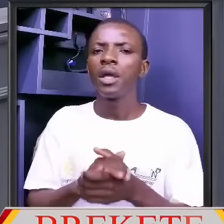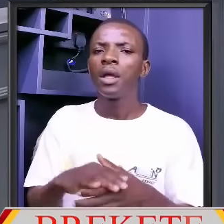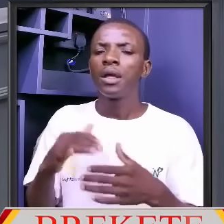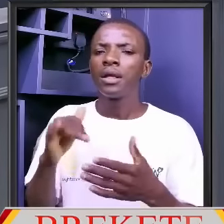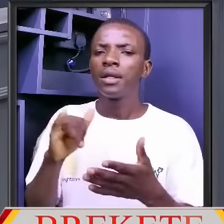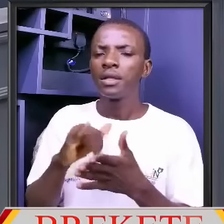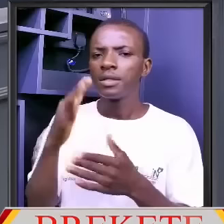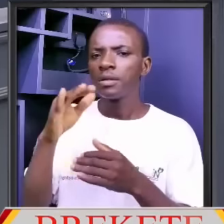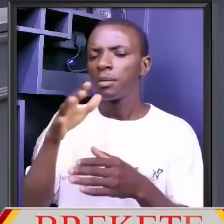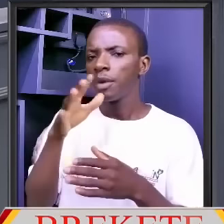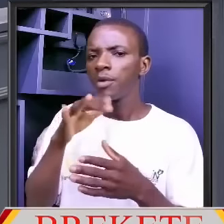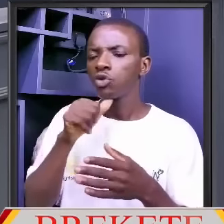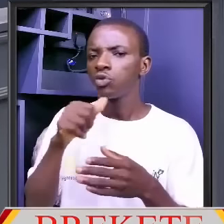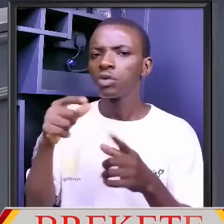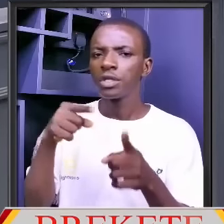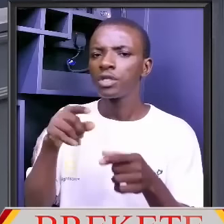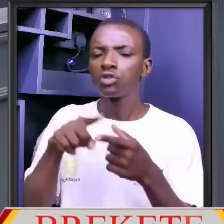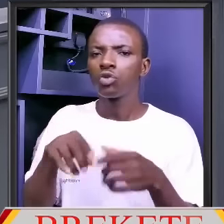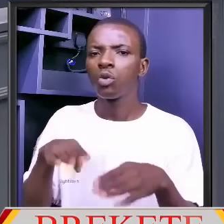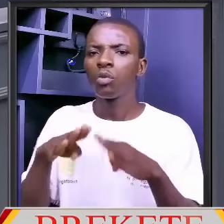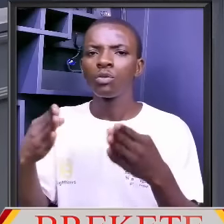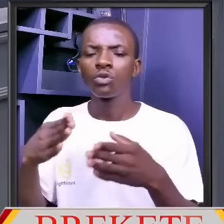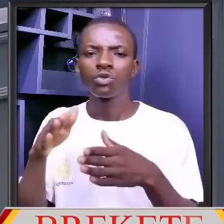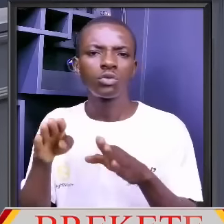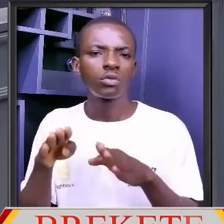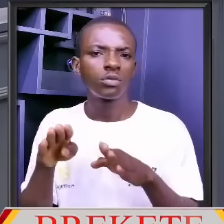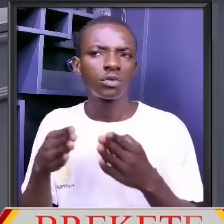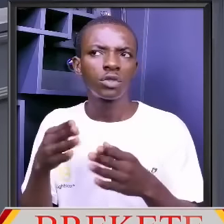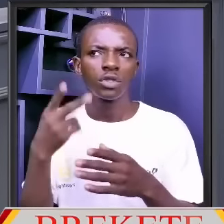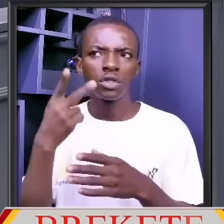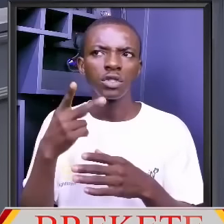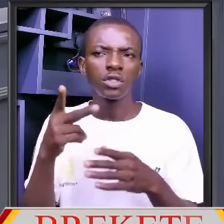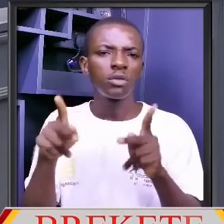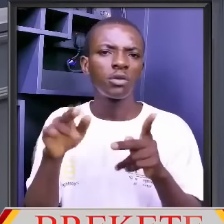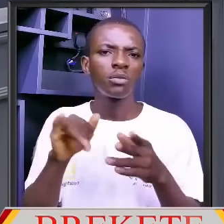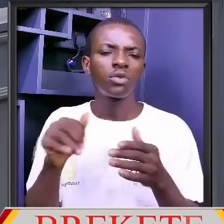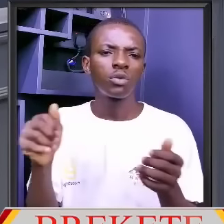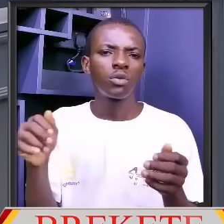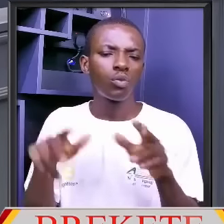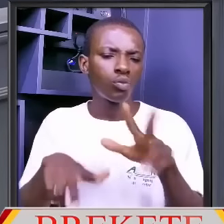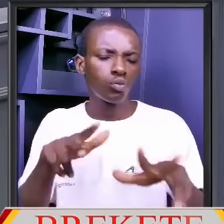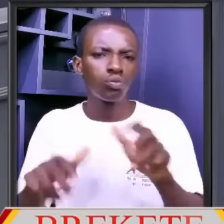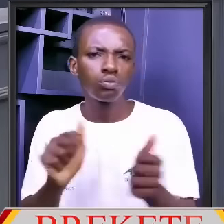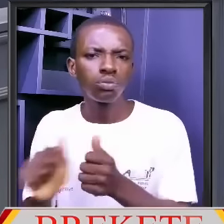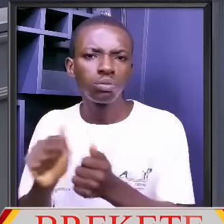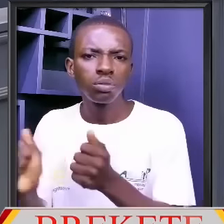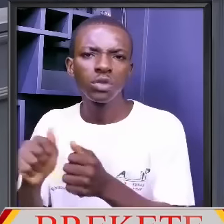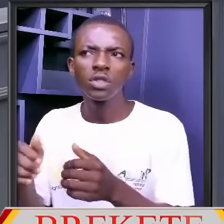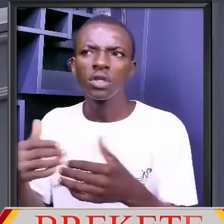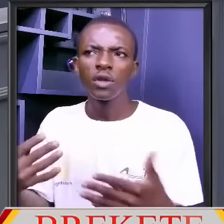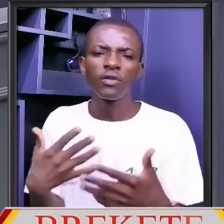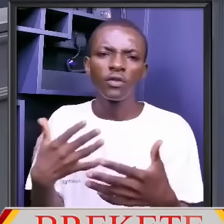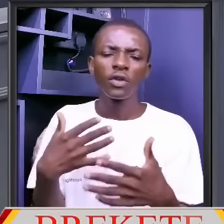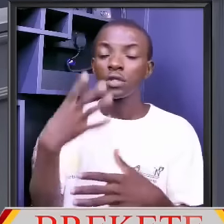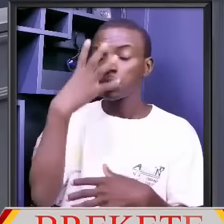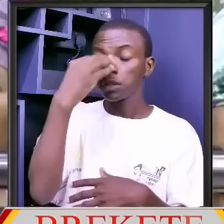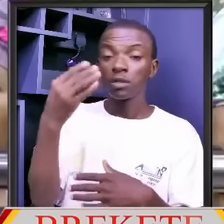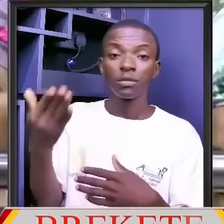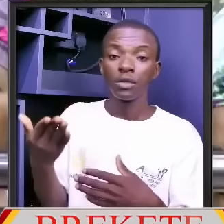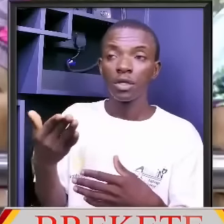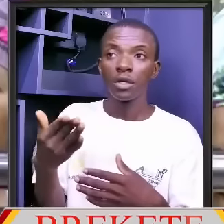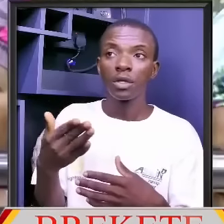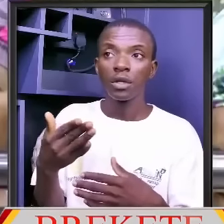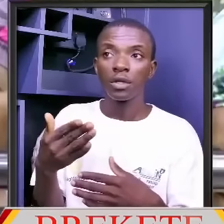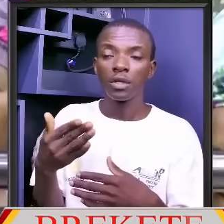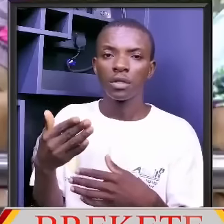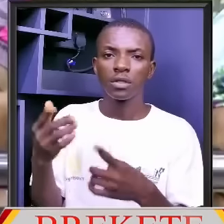now my mama no gree open door and they don't dark. I see people they waka, they pass. I can't they fear. I can't sleep there.